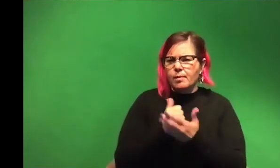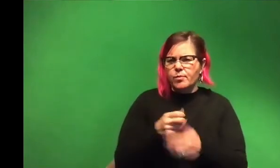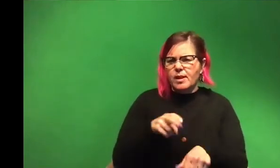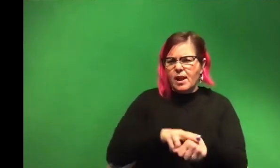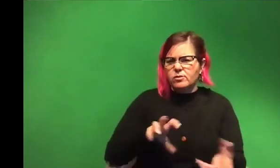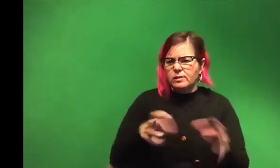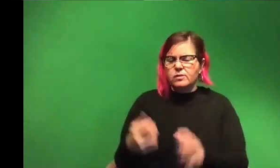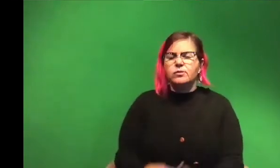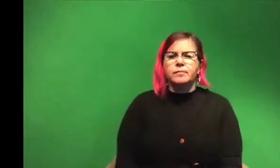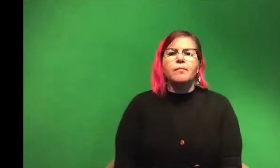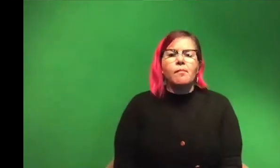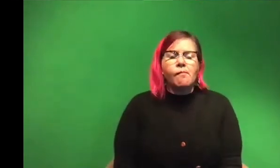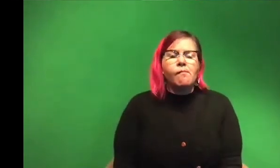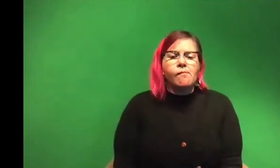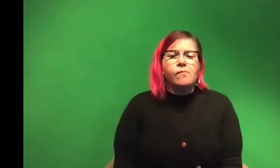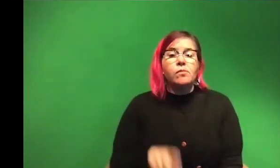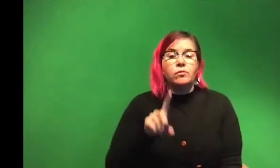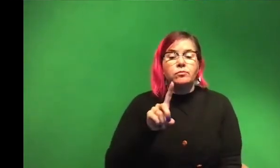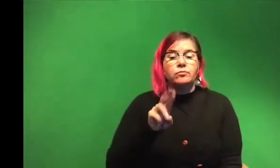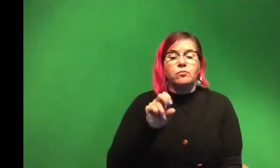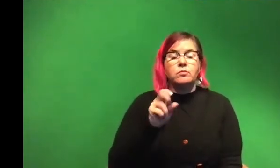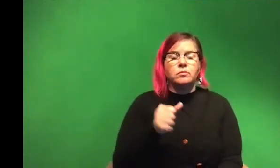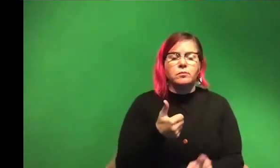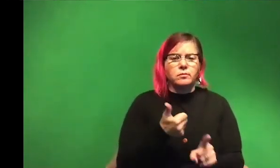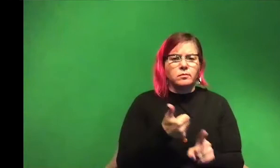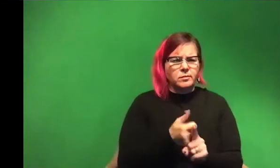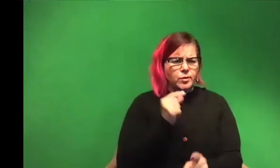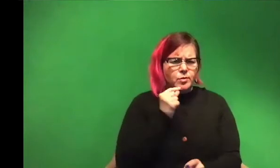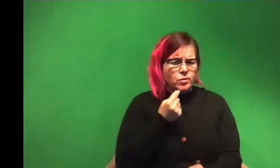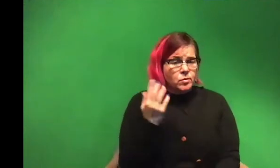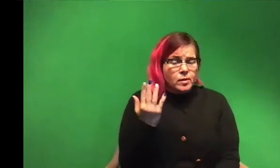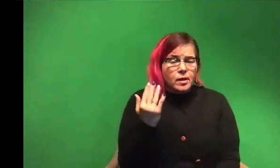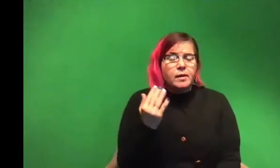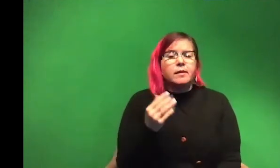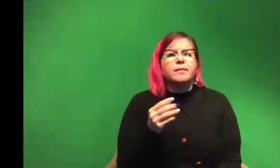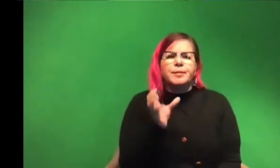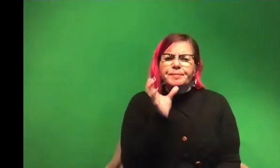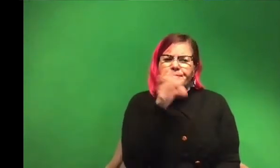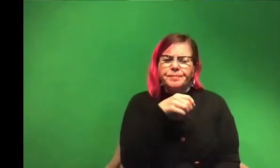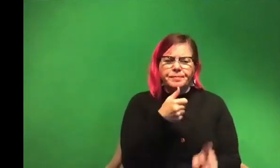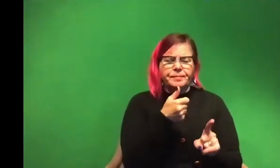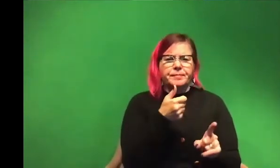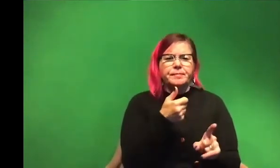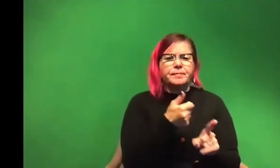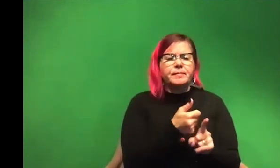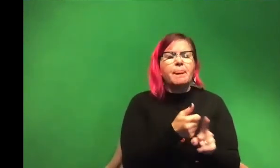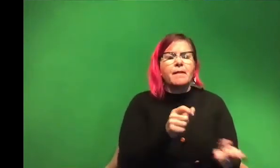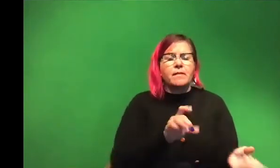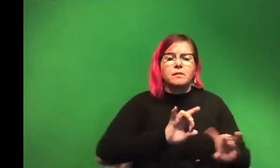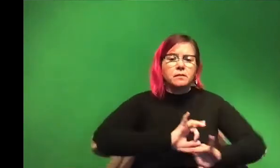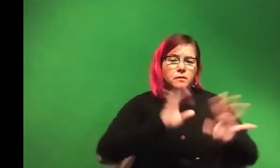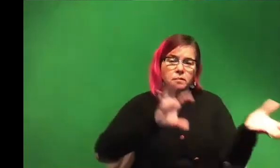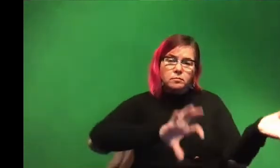Sure. So, okay, drones are really cool in natural disasters because the weird thing is, especially in catastrophic disasters,